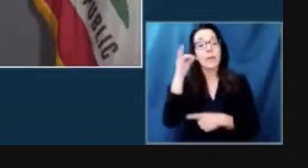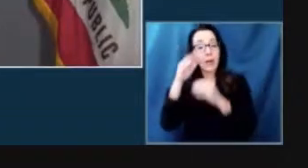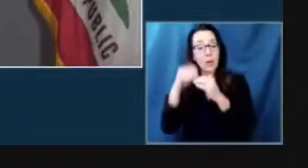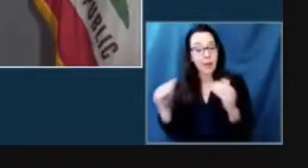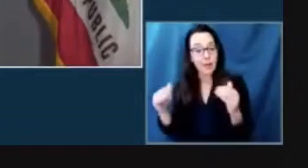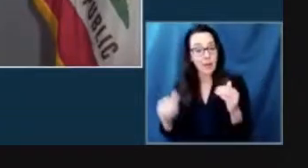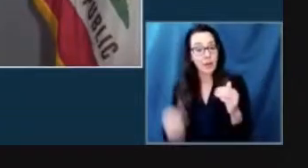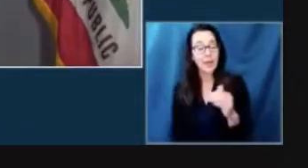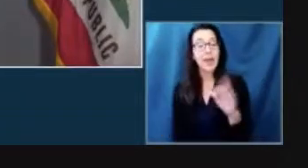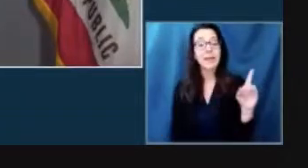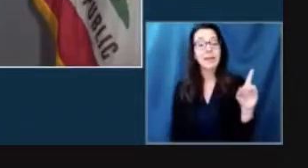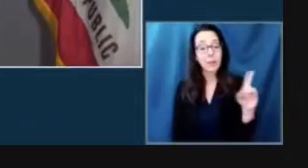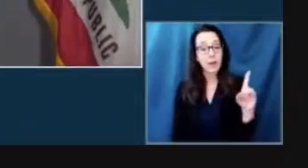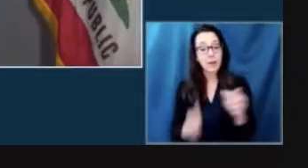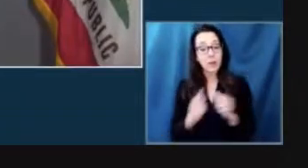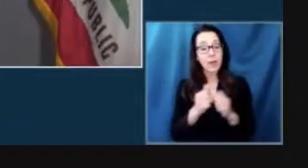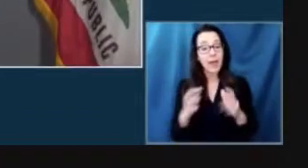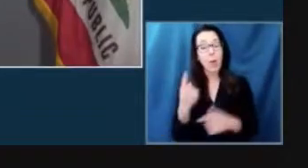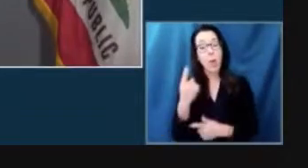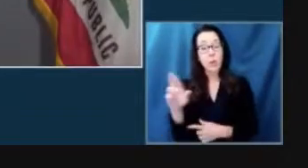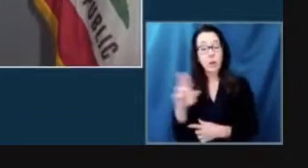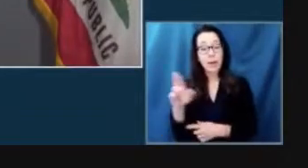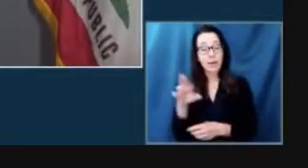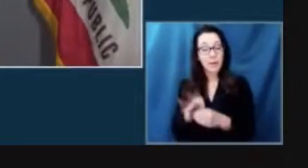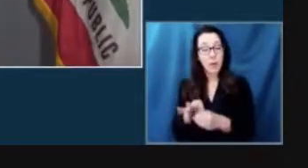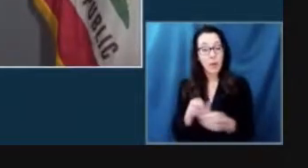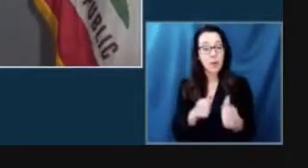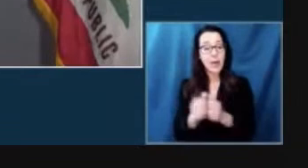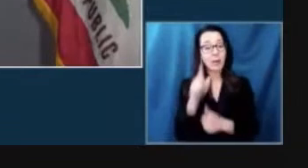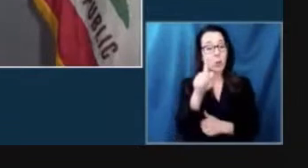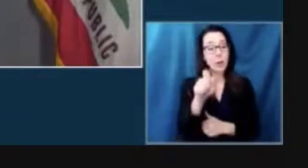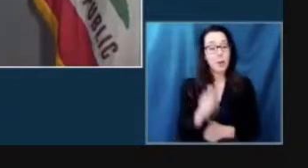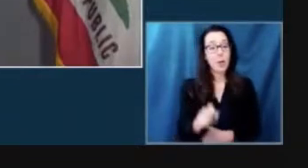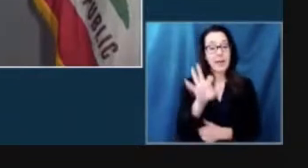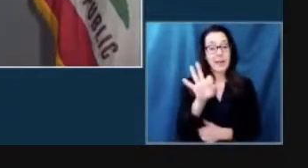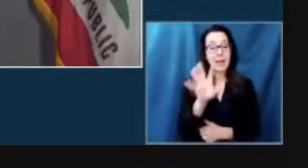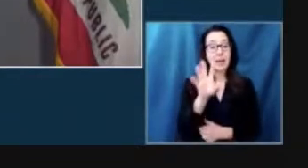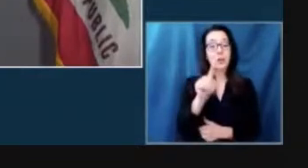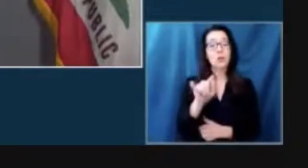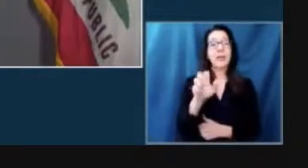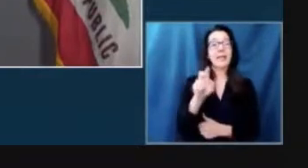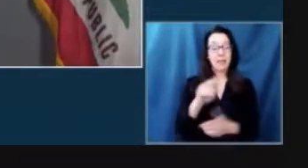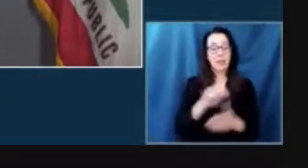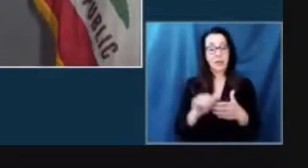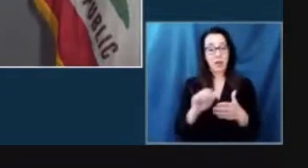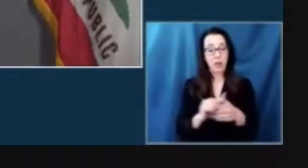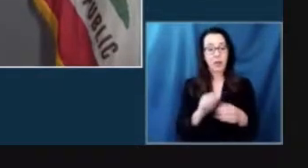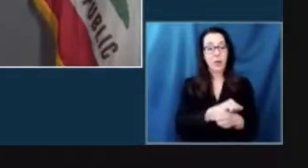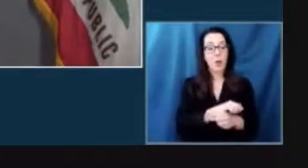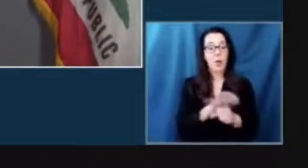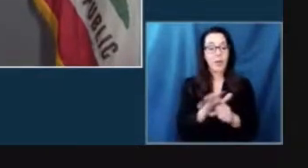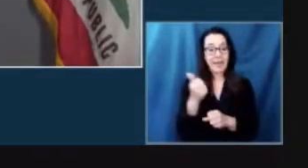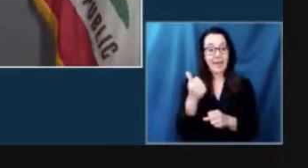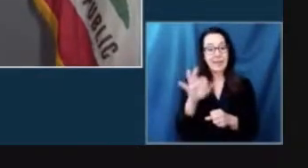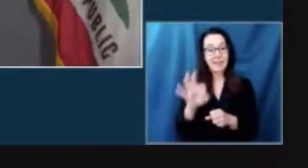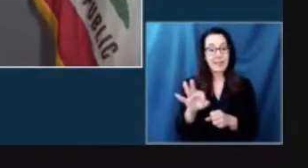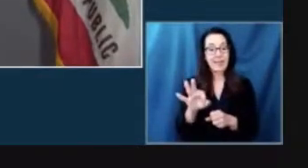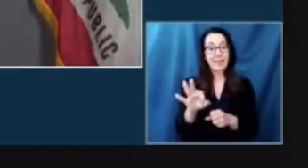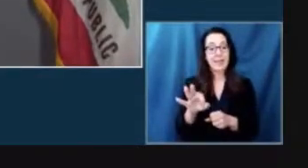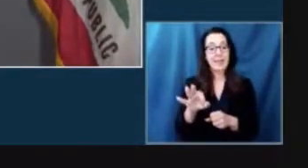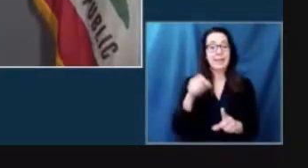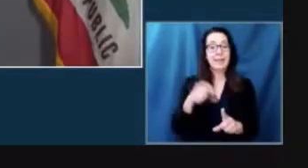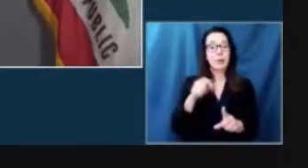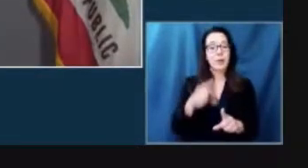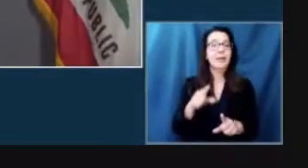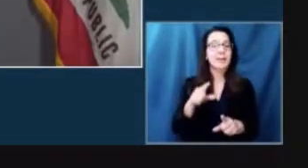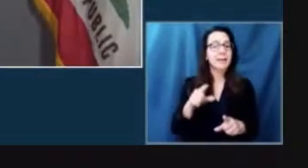single Republican vote, passed the $1.9 trillion COVID-19 stimulus package, the American Rescue Plan,